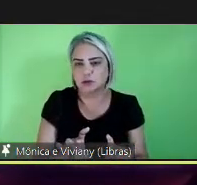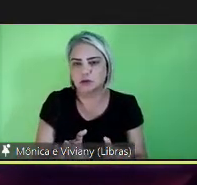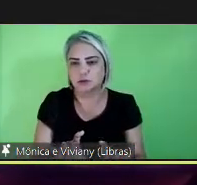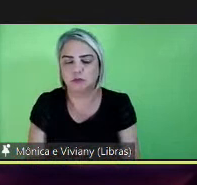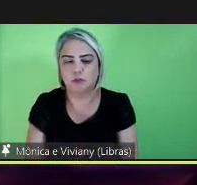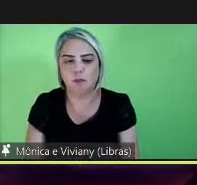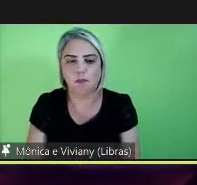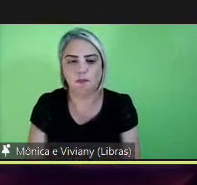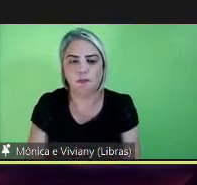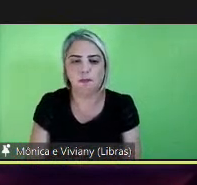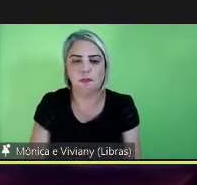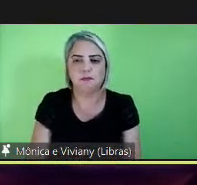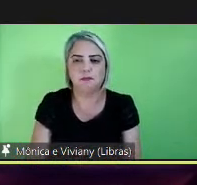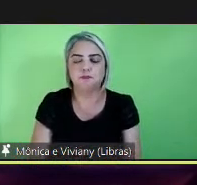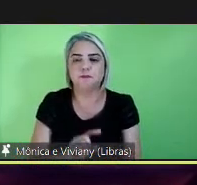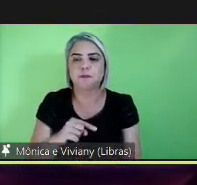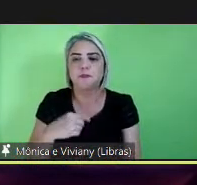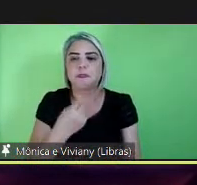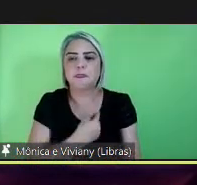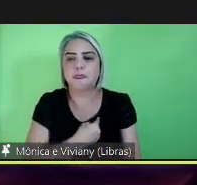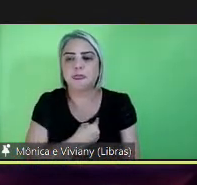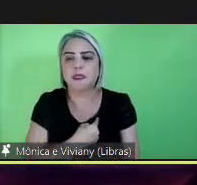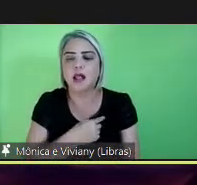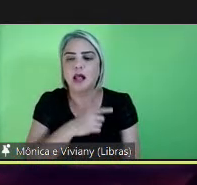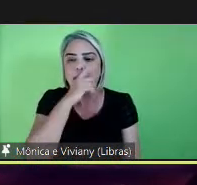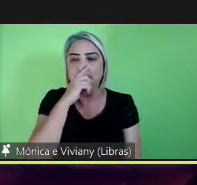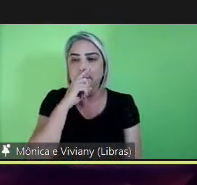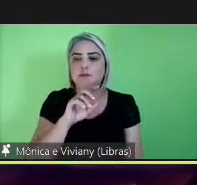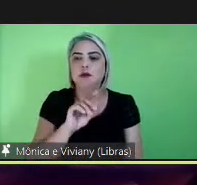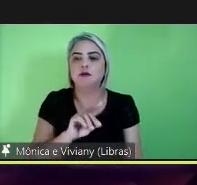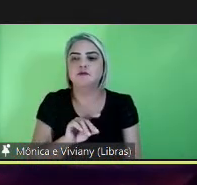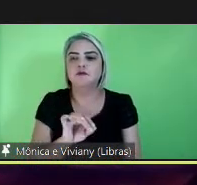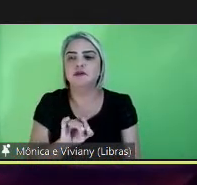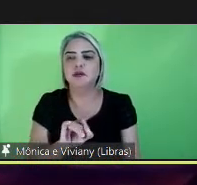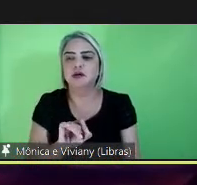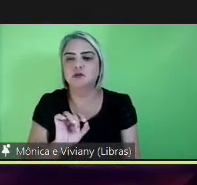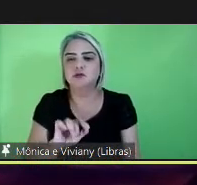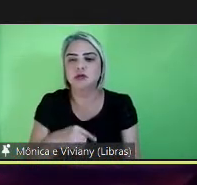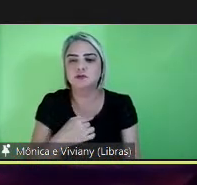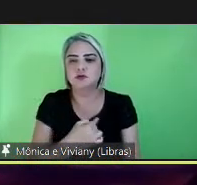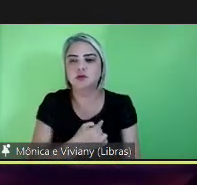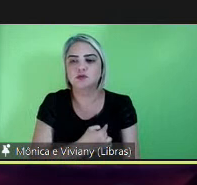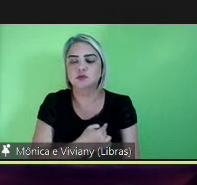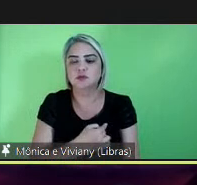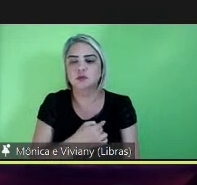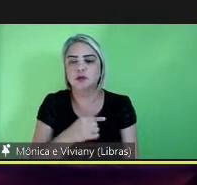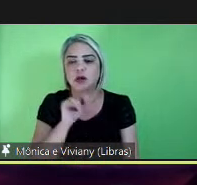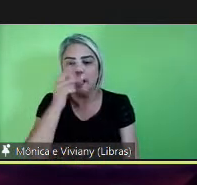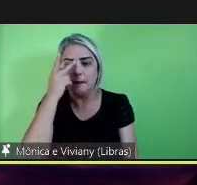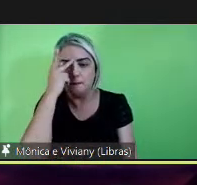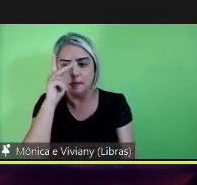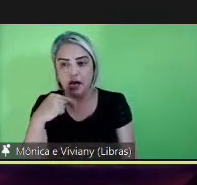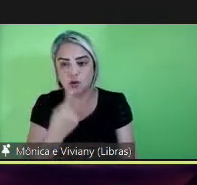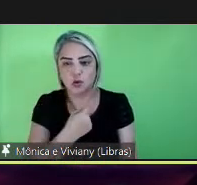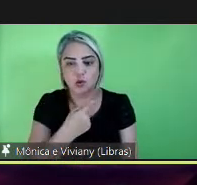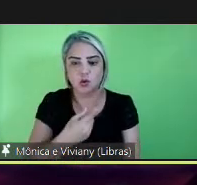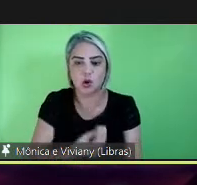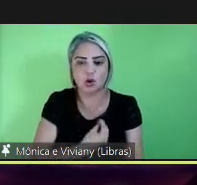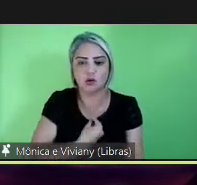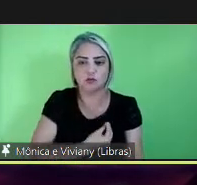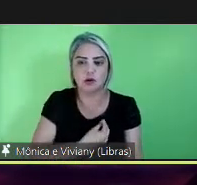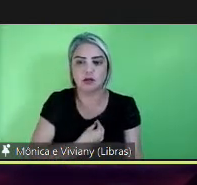in context. That's the message to our participants through our diabetes management module from